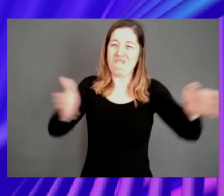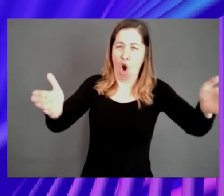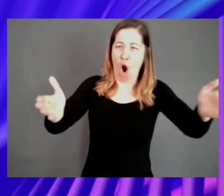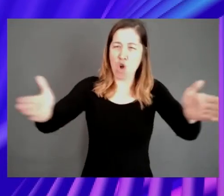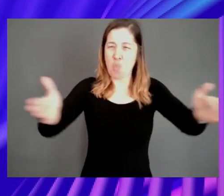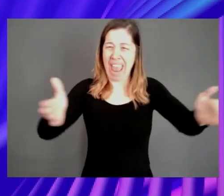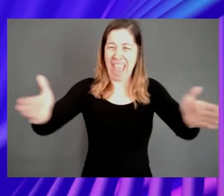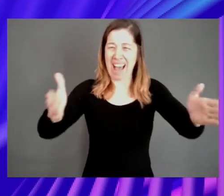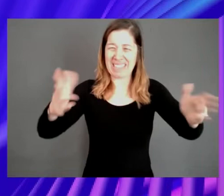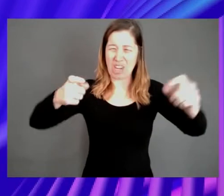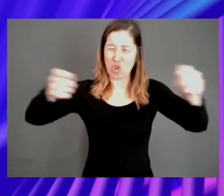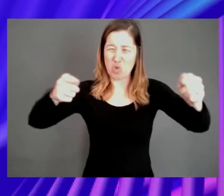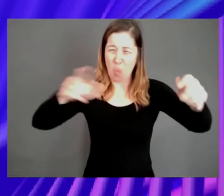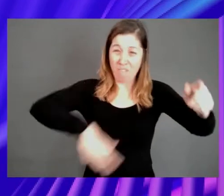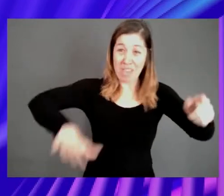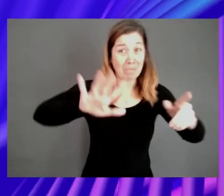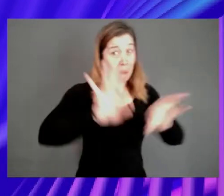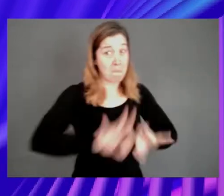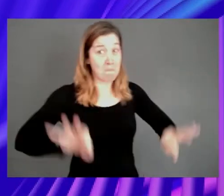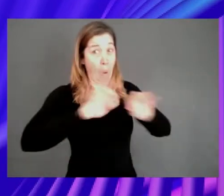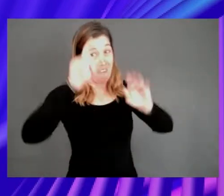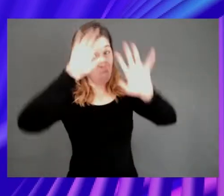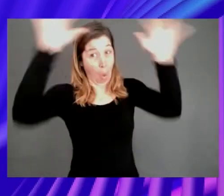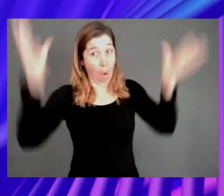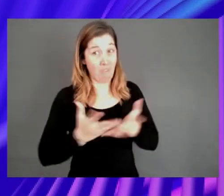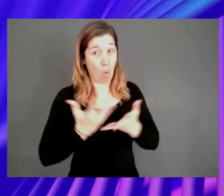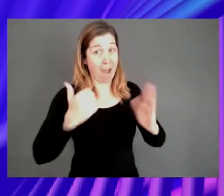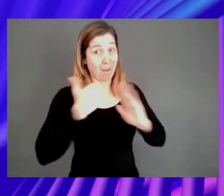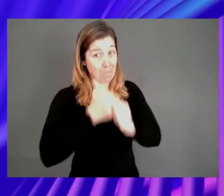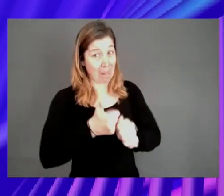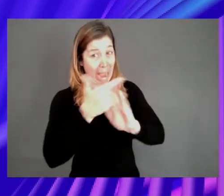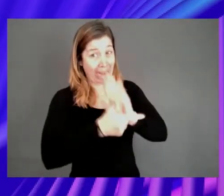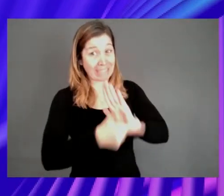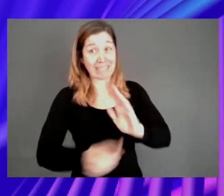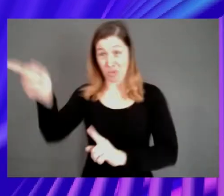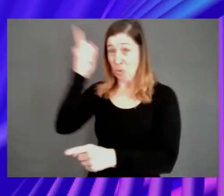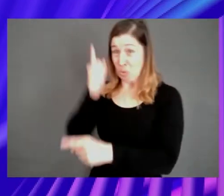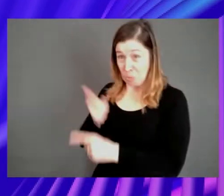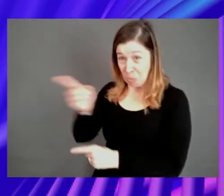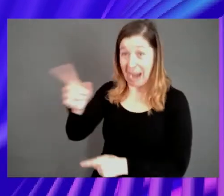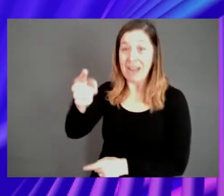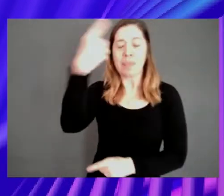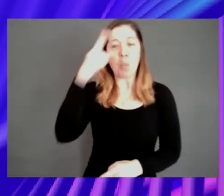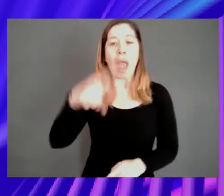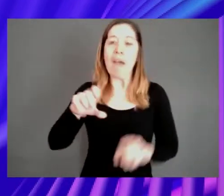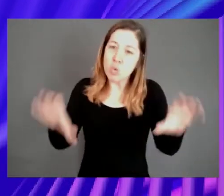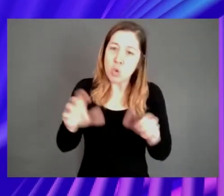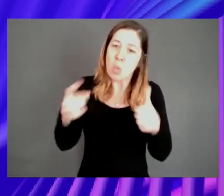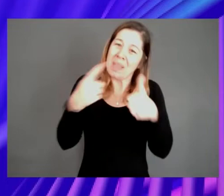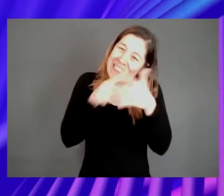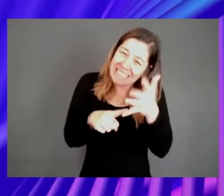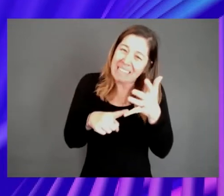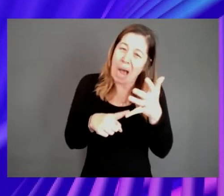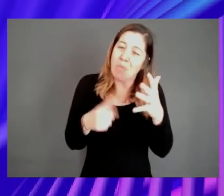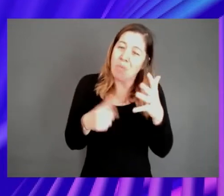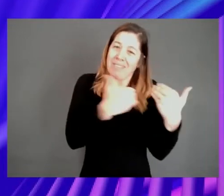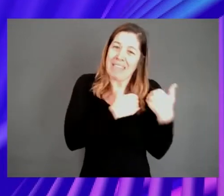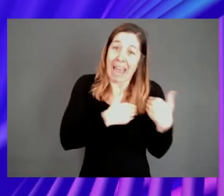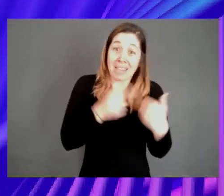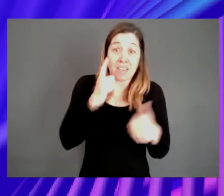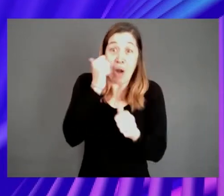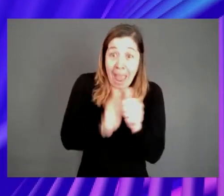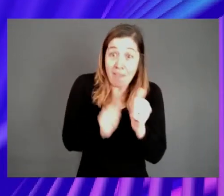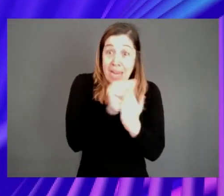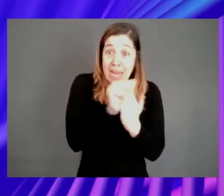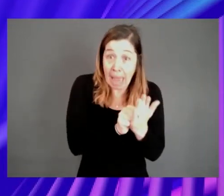overall compliance as well. It is. If you think you need to do n number of tasks for every account to get it to whatever level of compliance you need to get